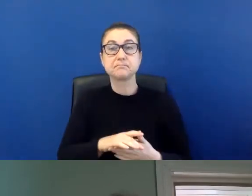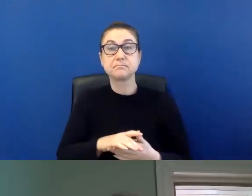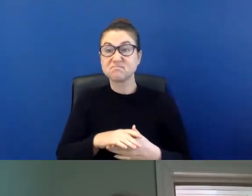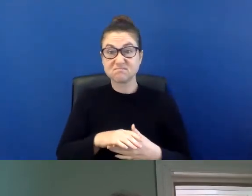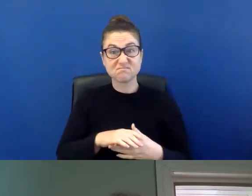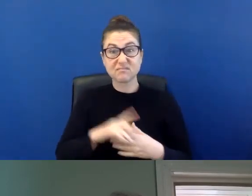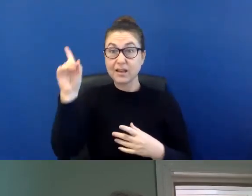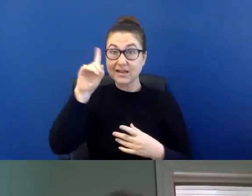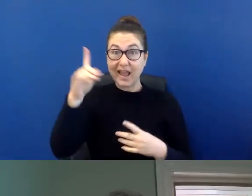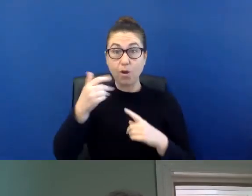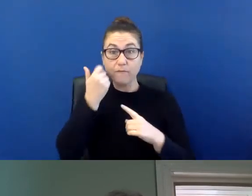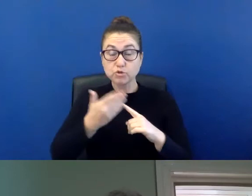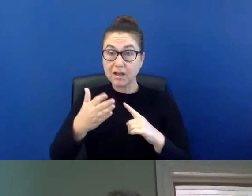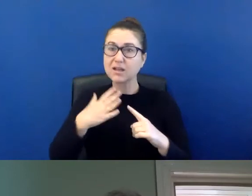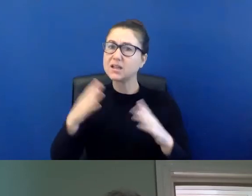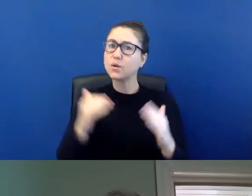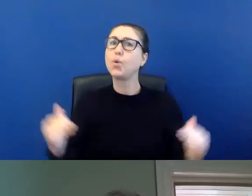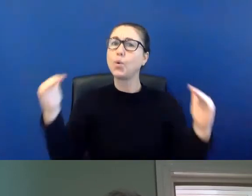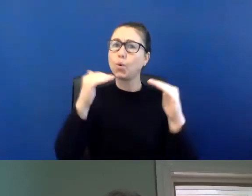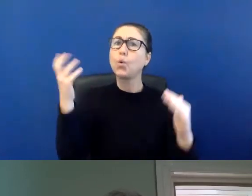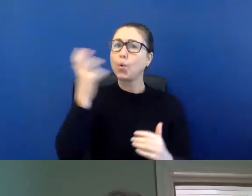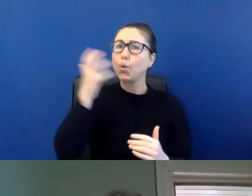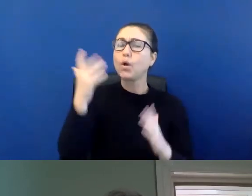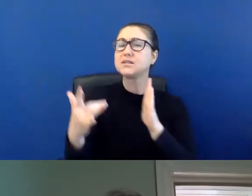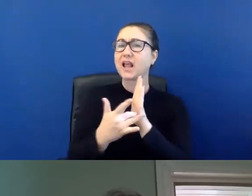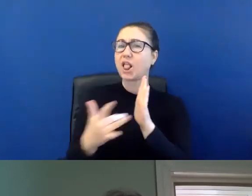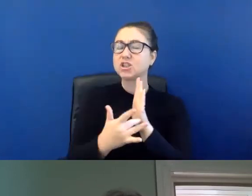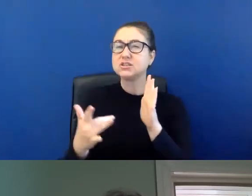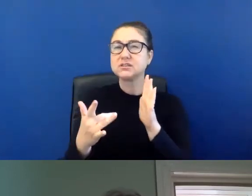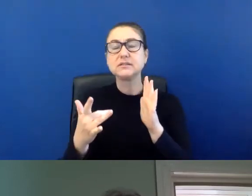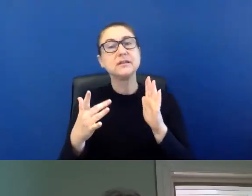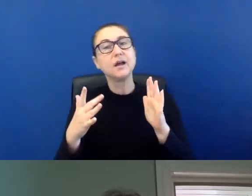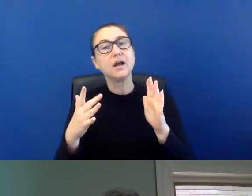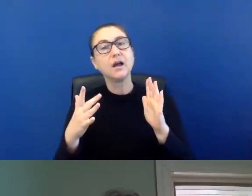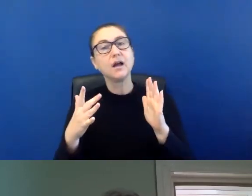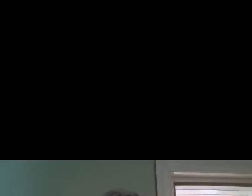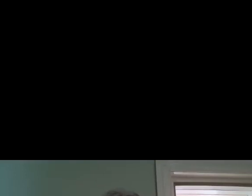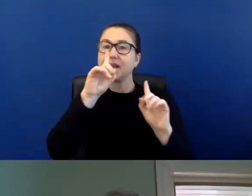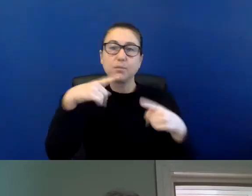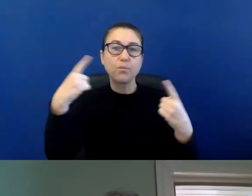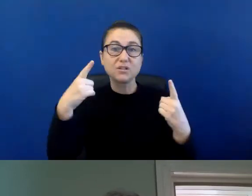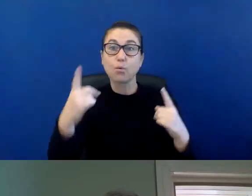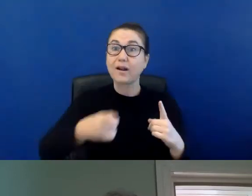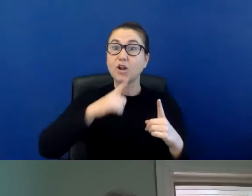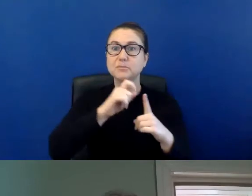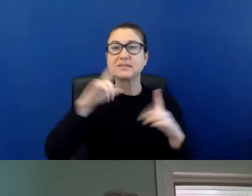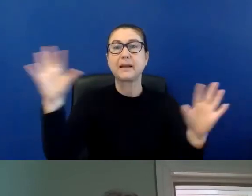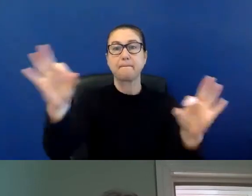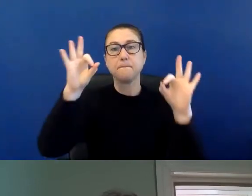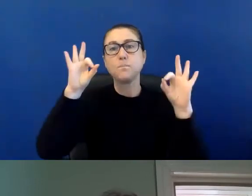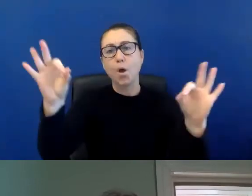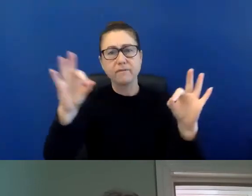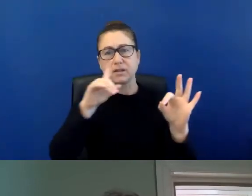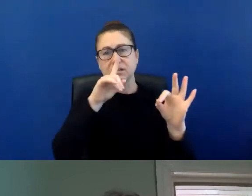in the future. And there will be a number of trade-offs that will have to occur over time. But